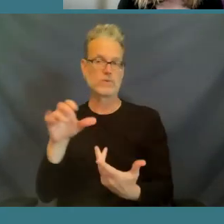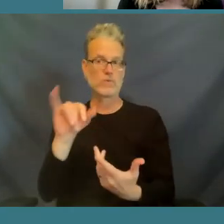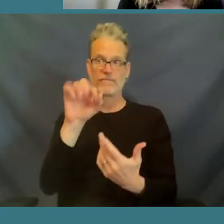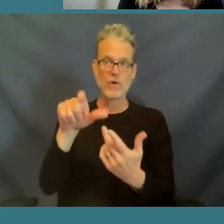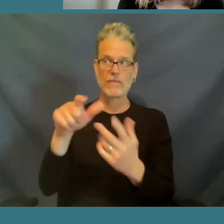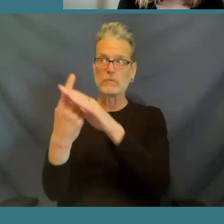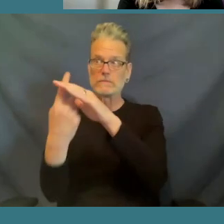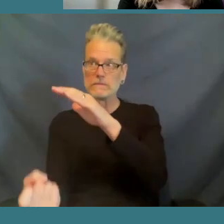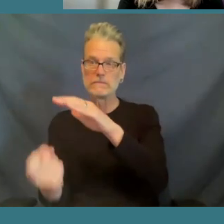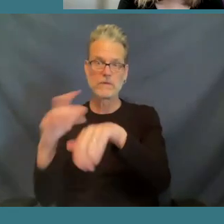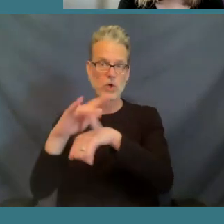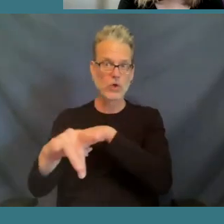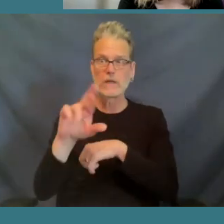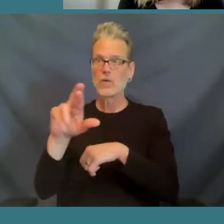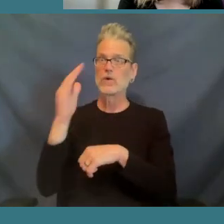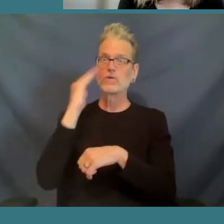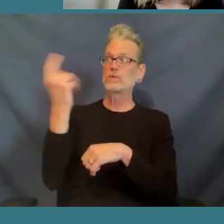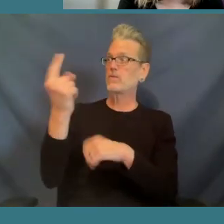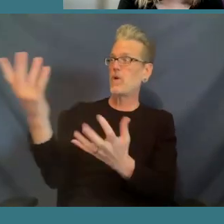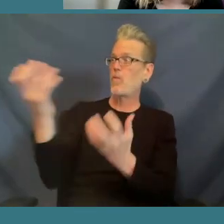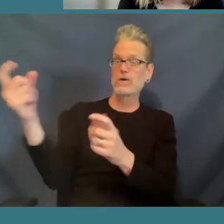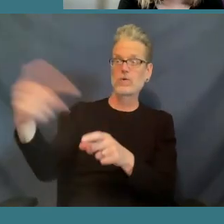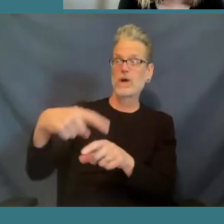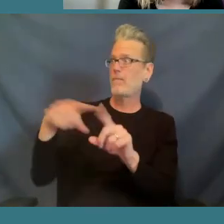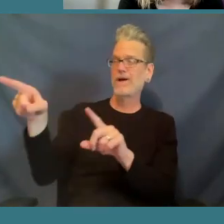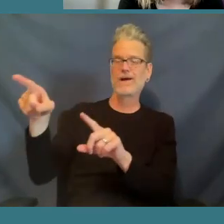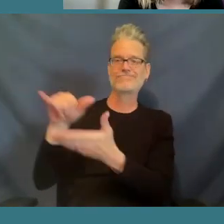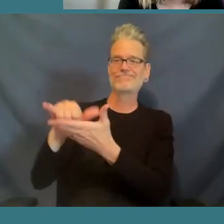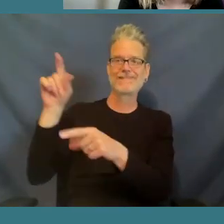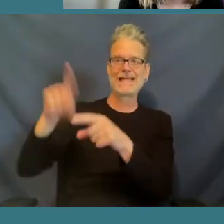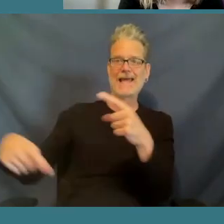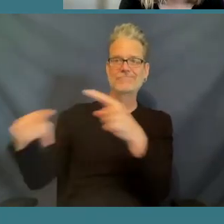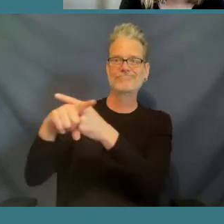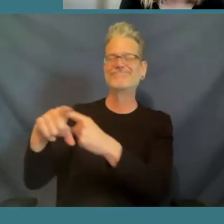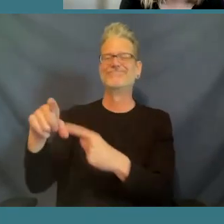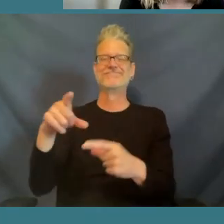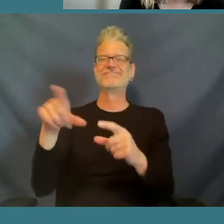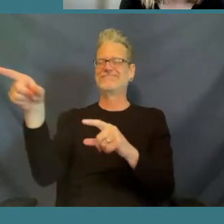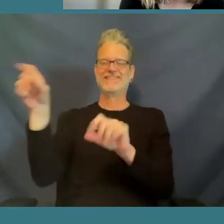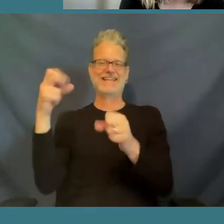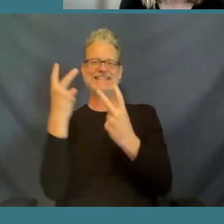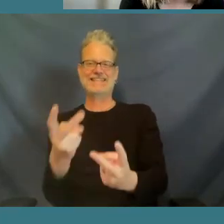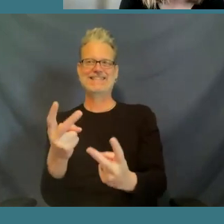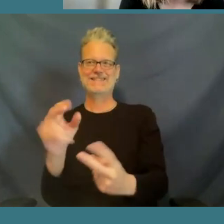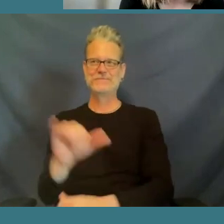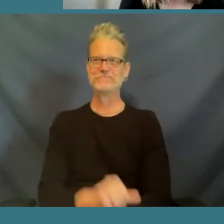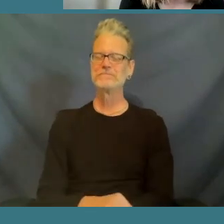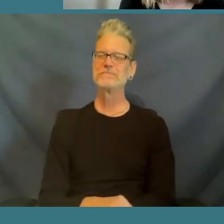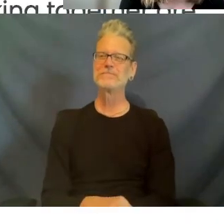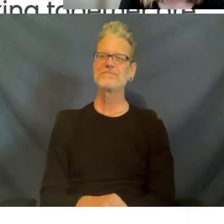someone who wanted to attend this webinar or couldn't make it. We will be sharing those recordings shortly.